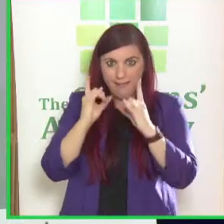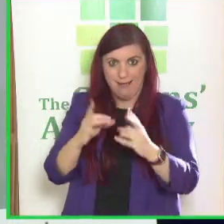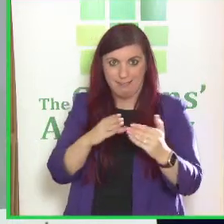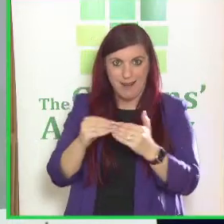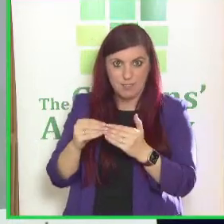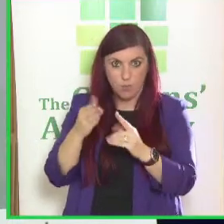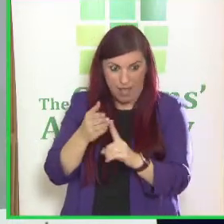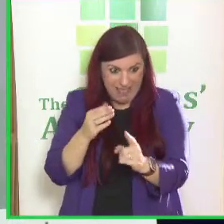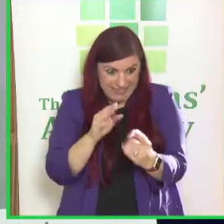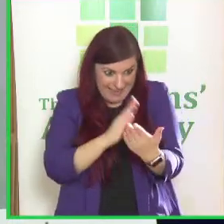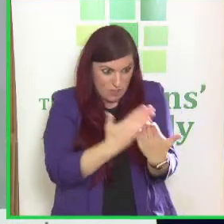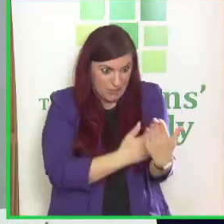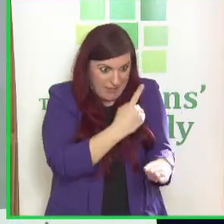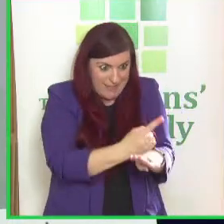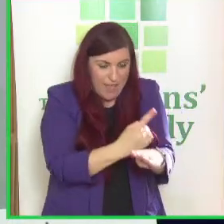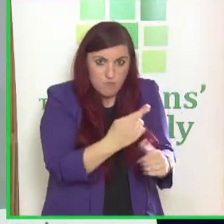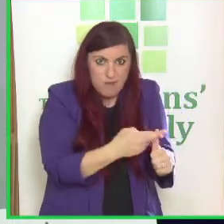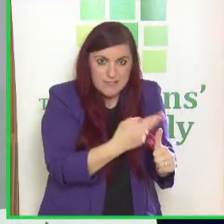taken with urgency.